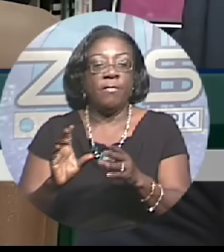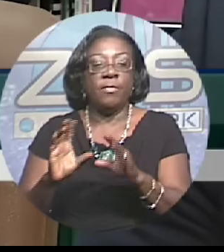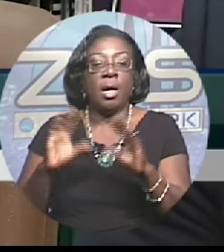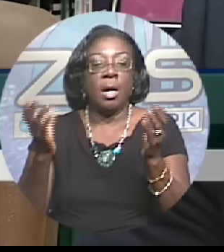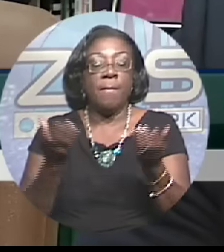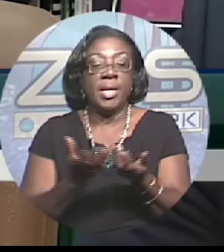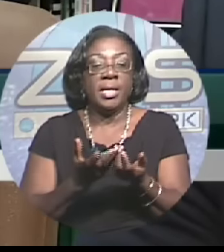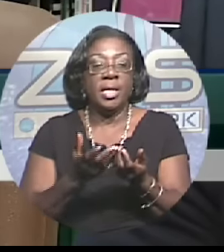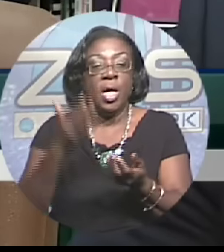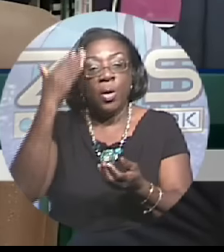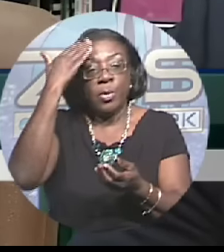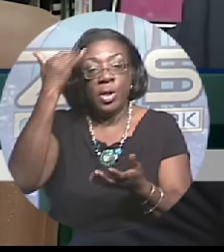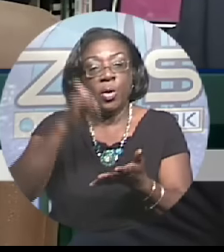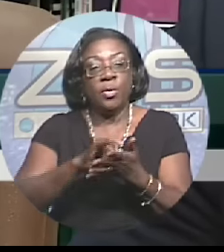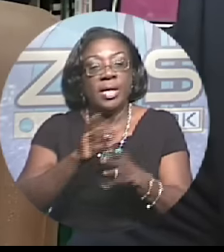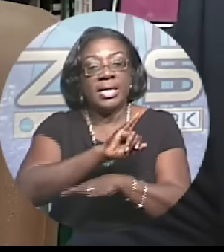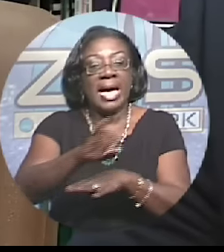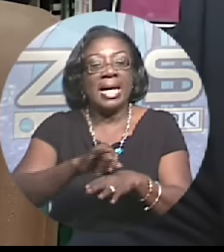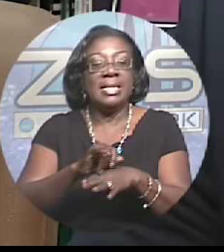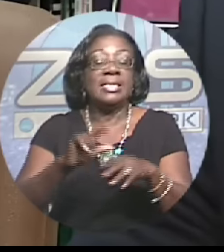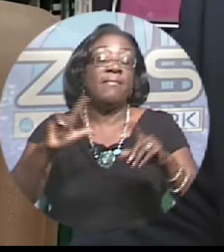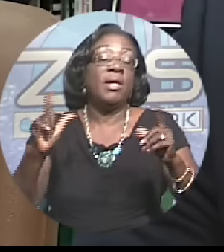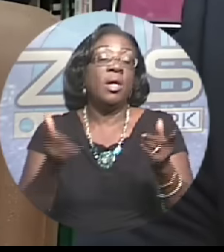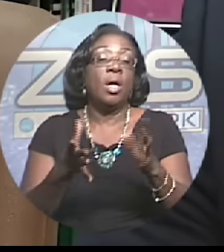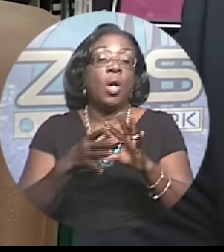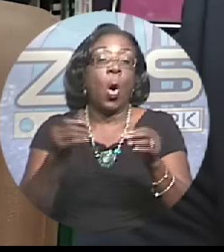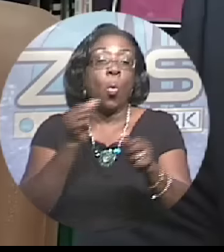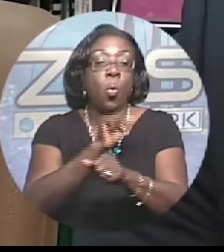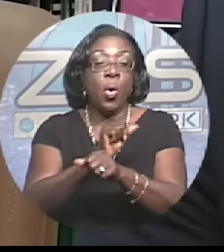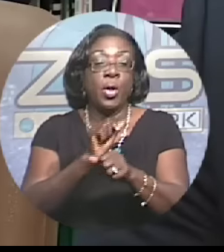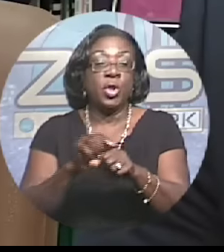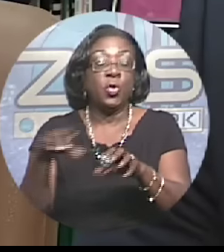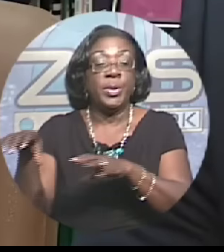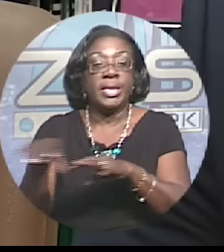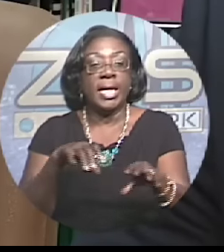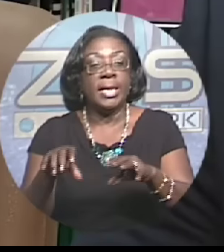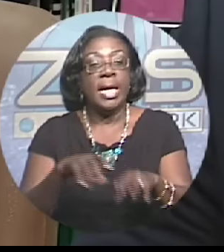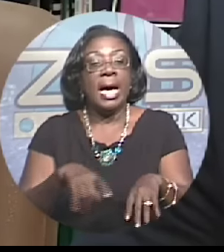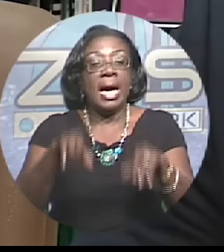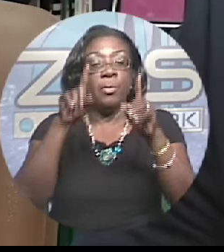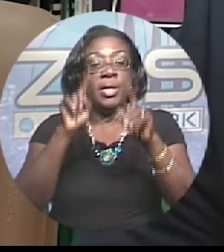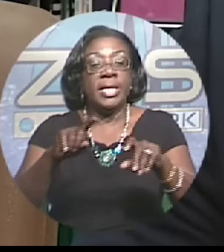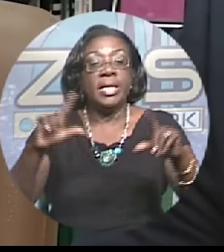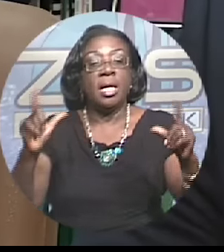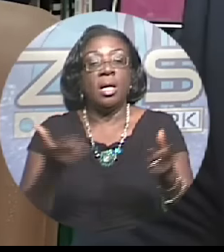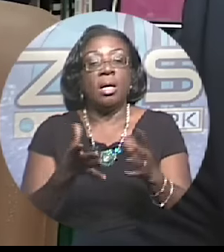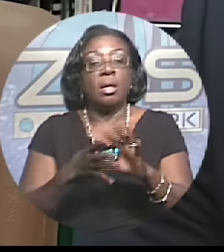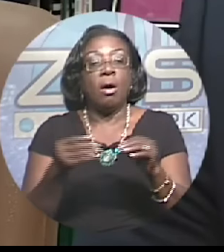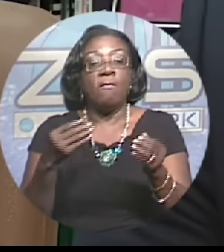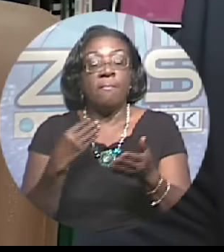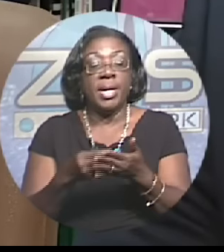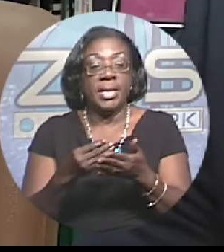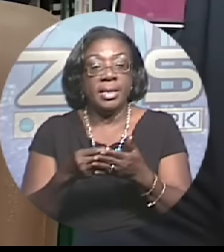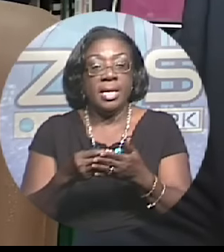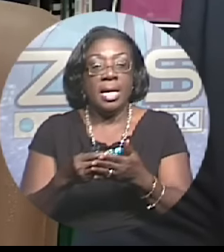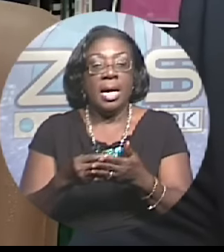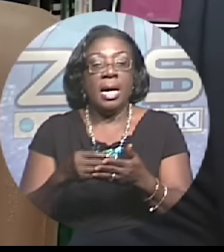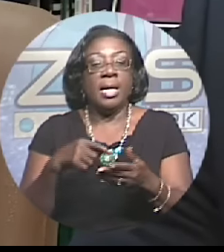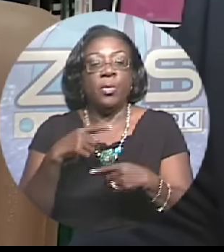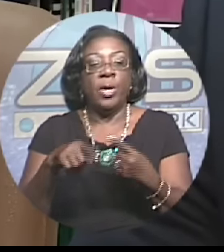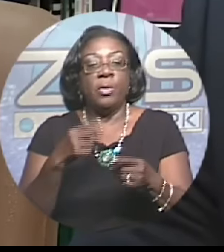that the islands have a tremendous amount of work to be done, and that will require a tremendous amount of resources. And when we